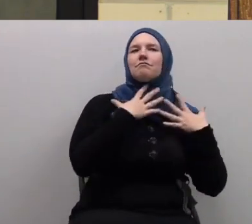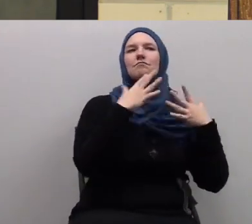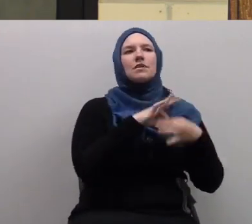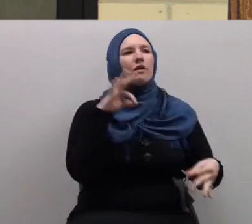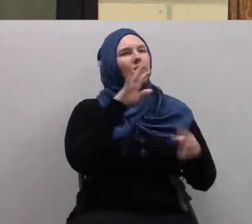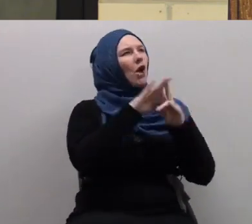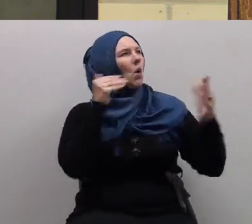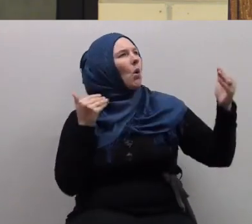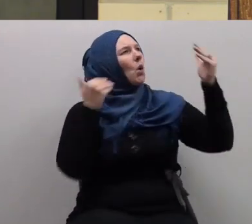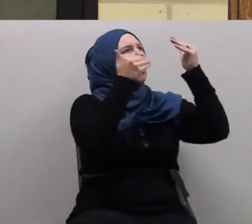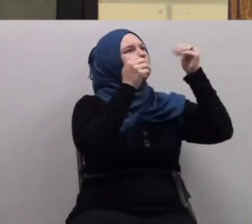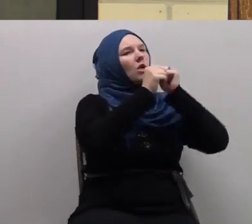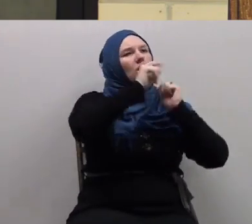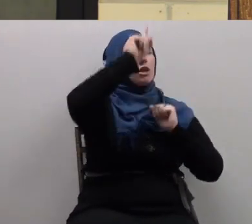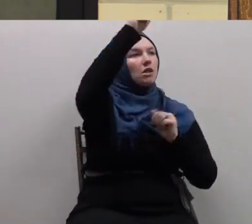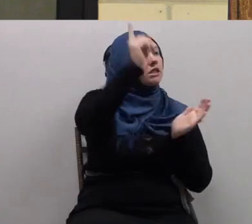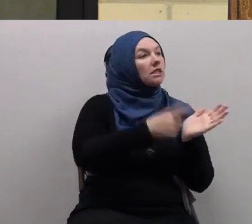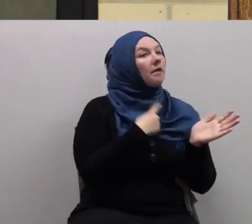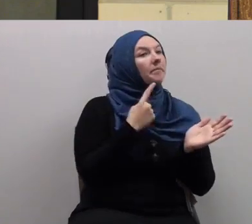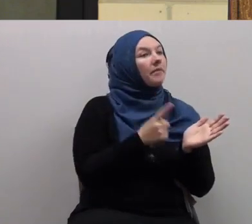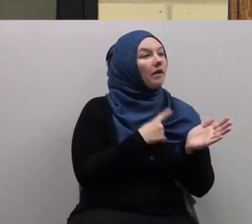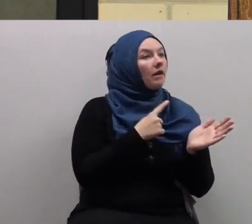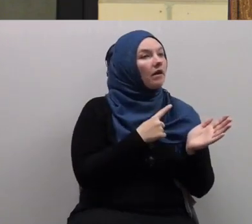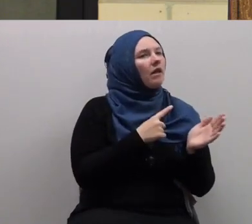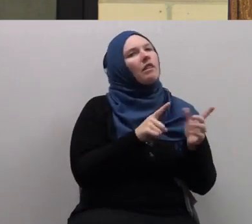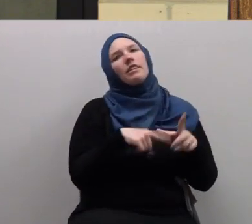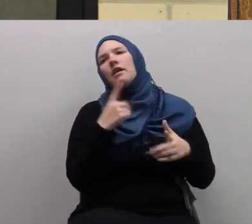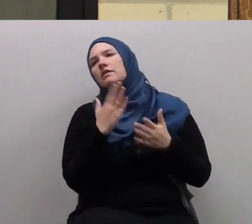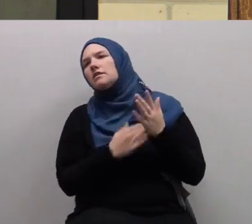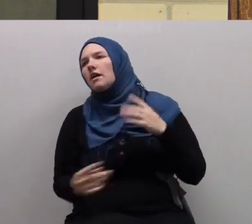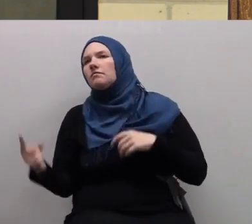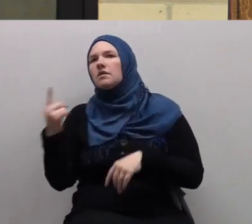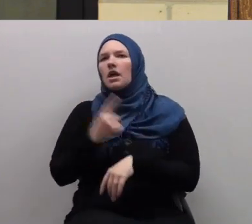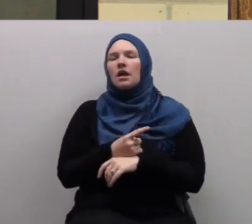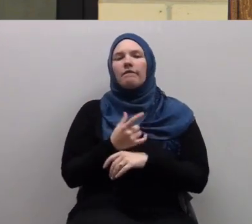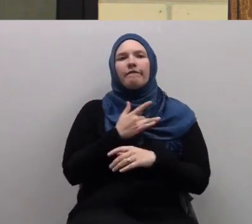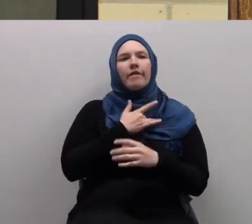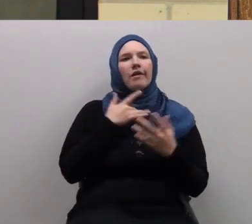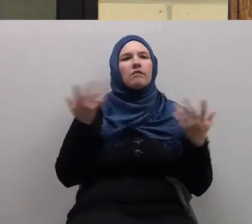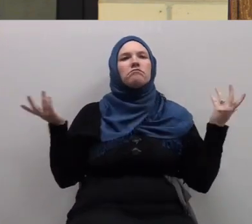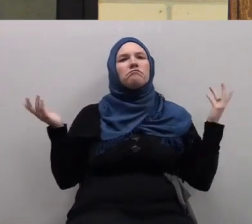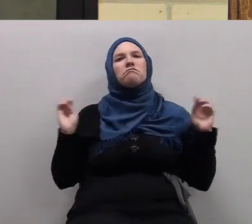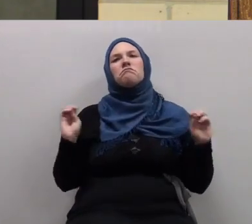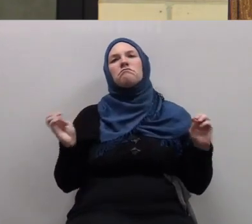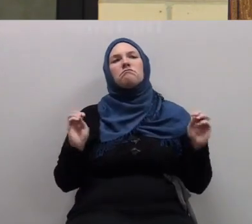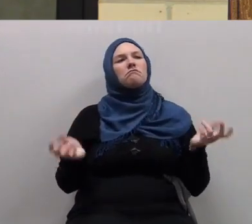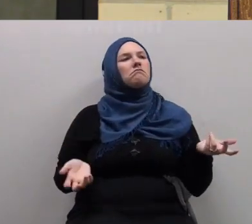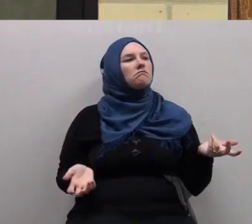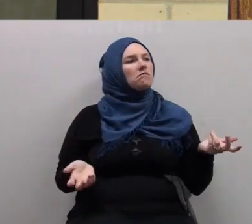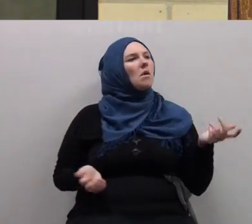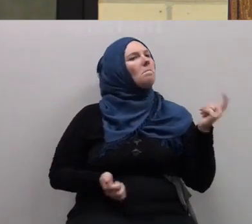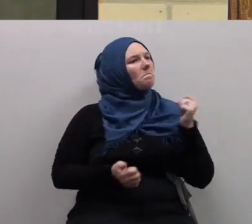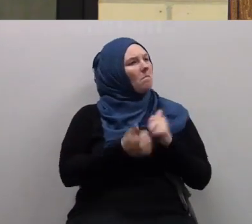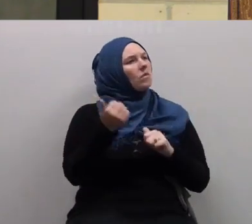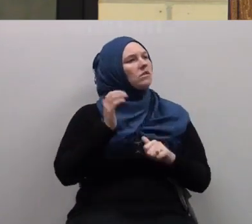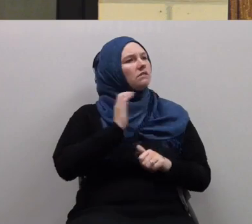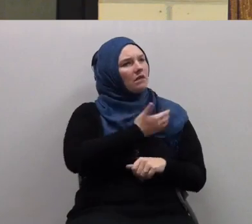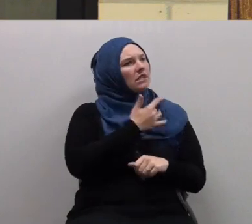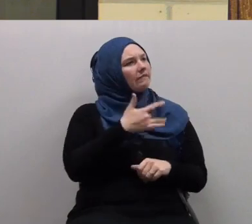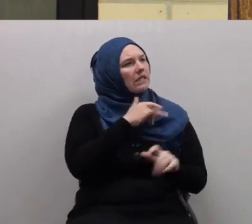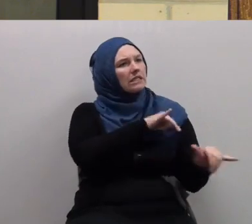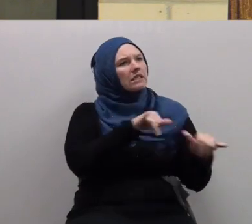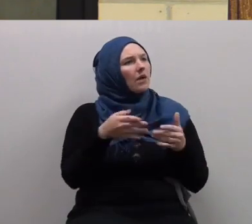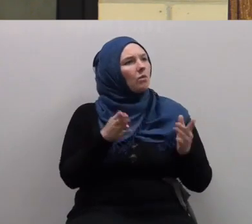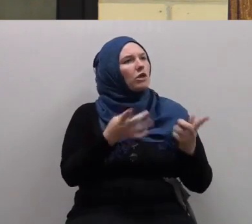closer to Allah than ever, and those days are known. Most of us feel the same way